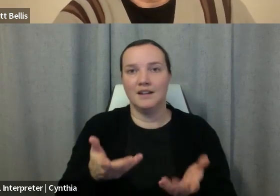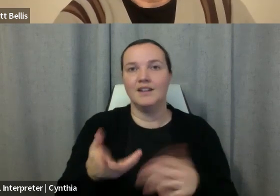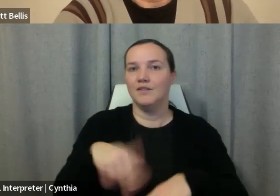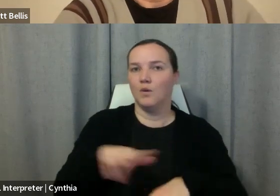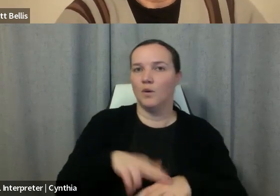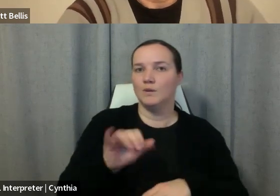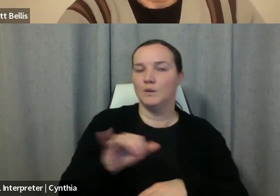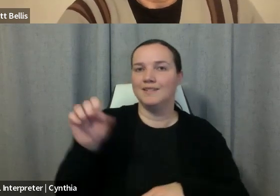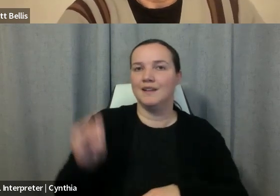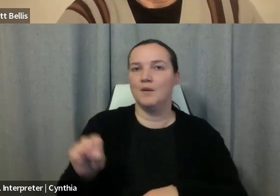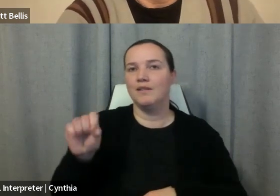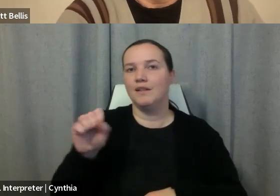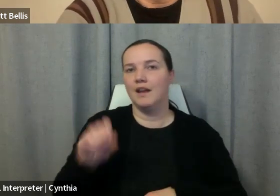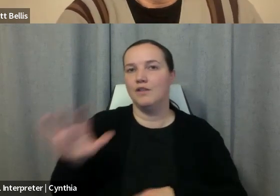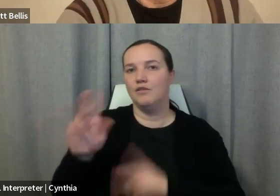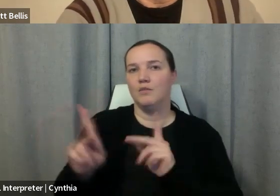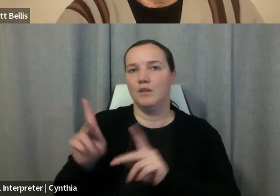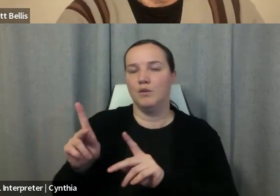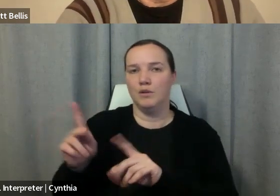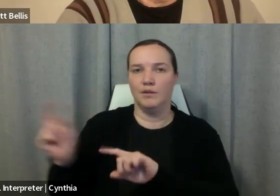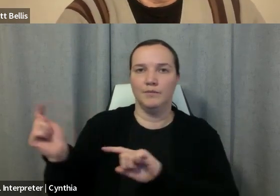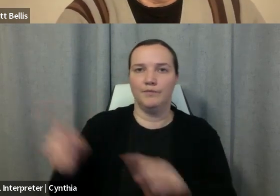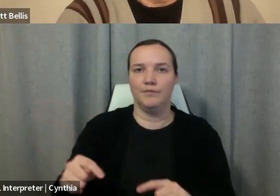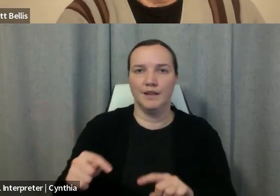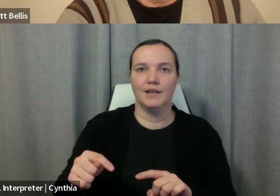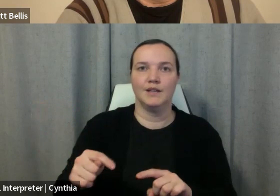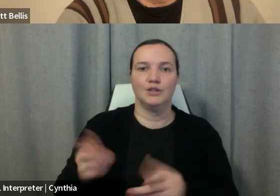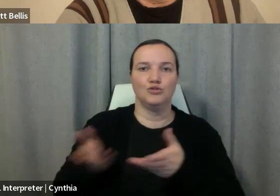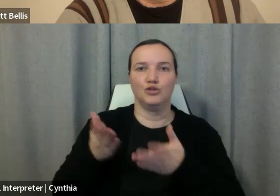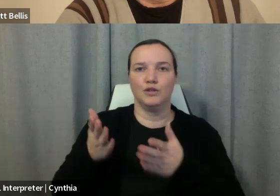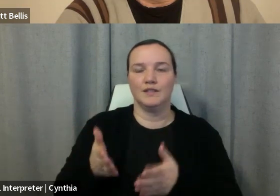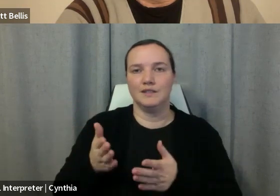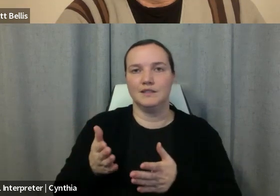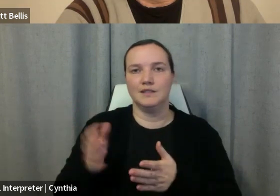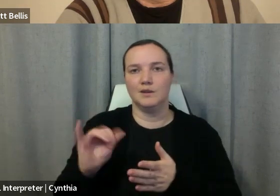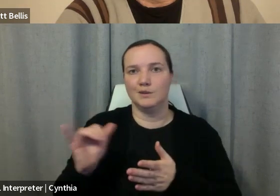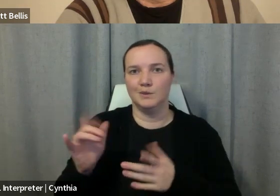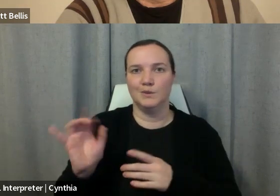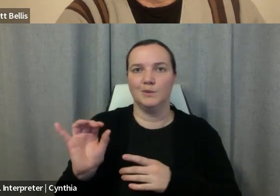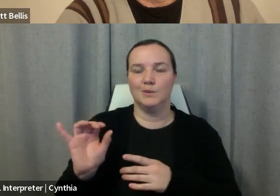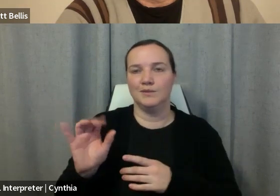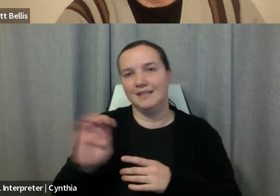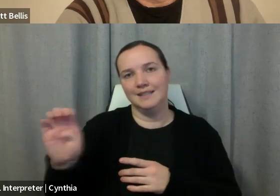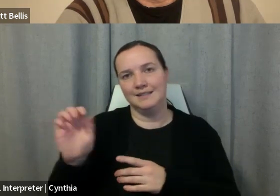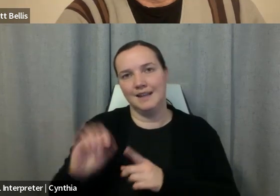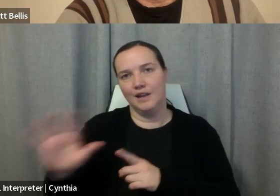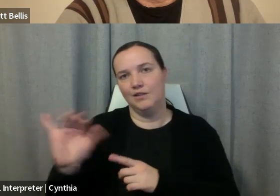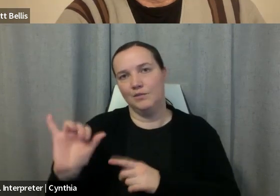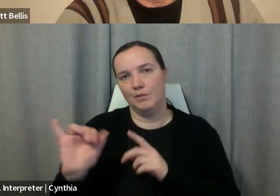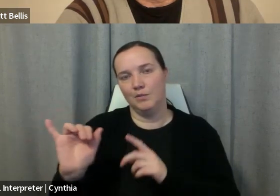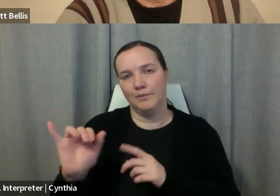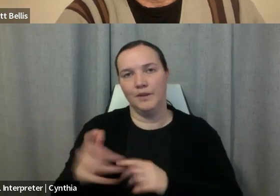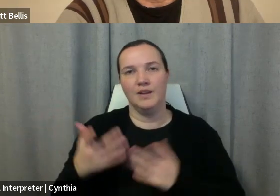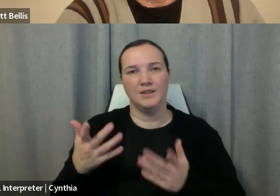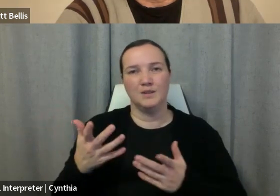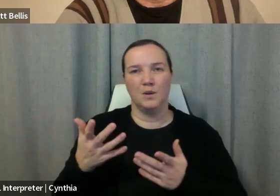Asian peoples who were brought over as indentured servants, and East Asian folks in some cases as well. So there's quite a bit of a history that you